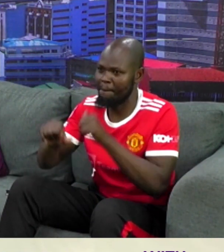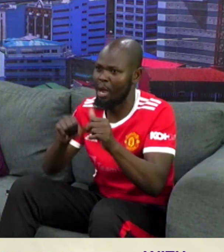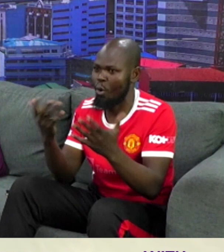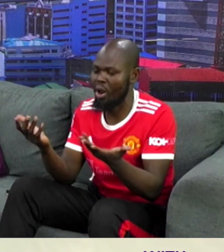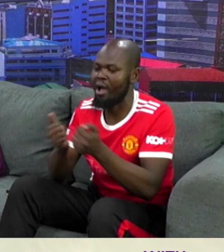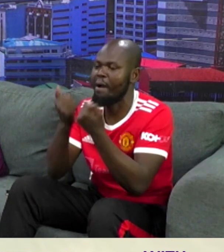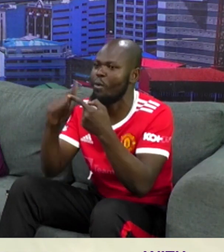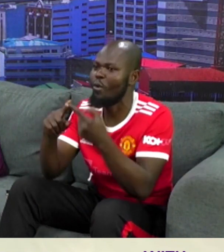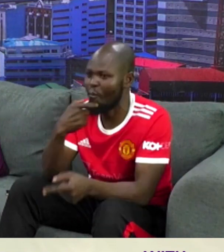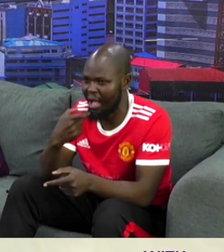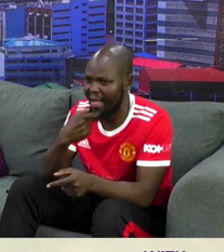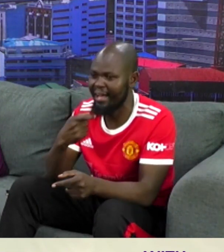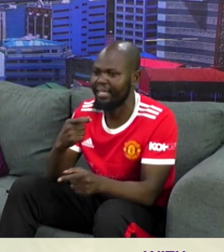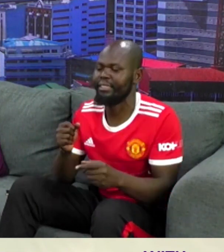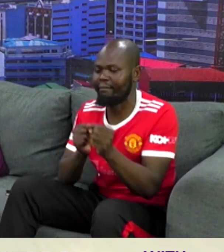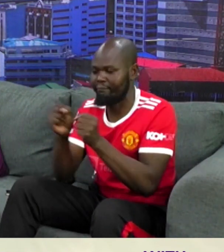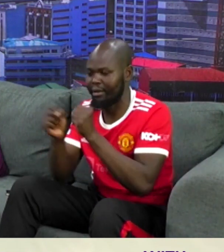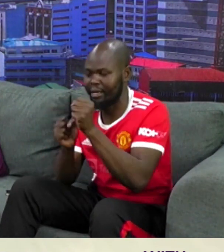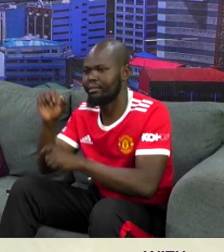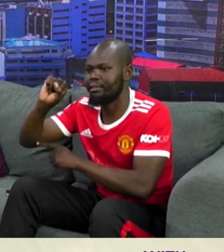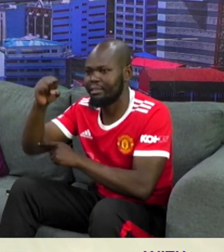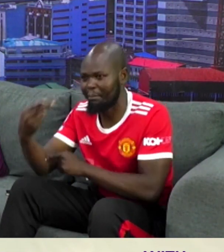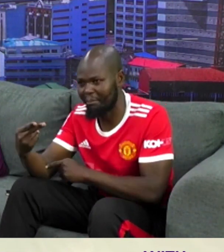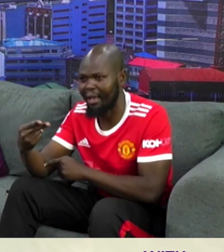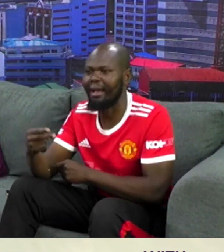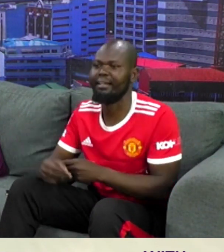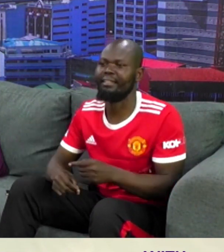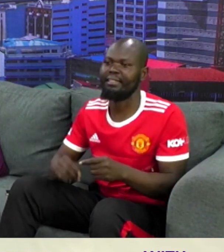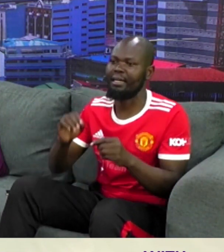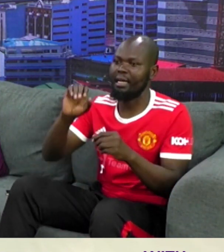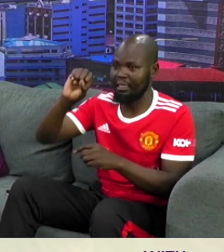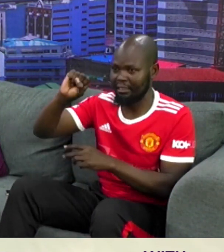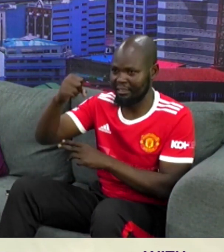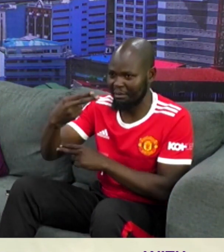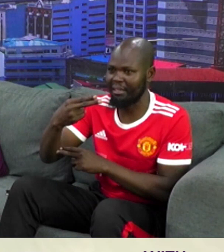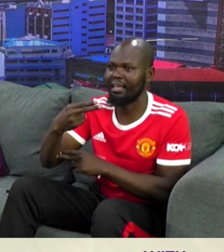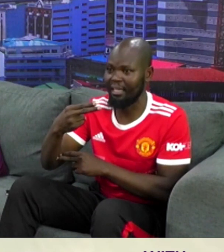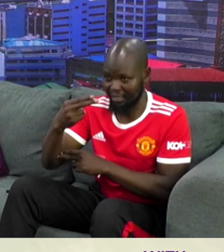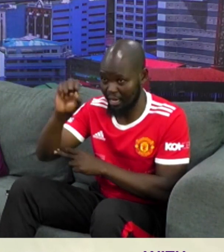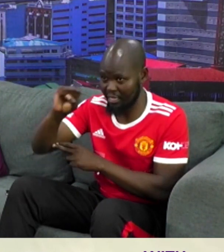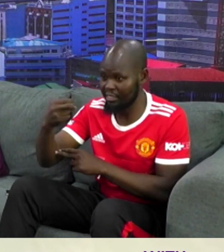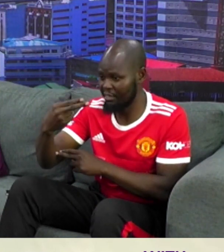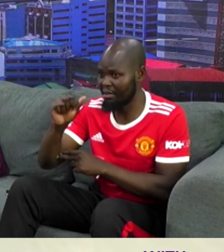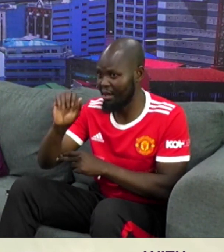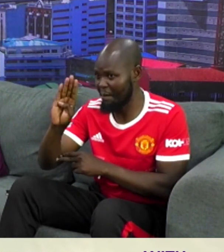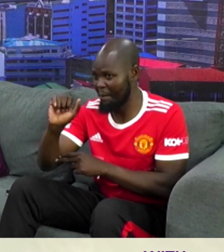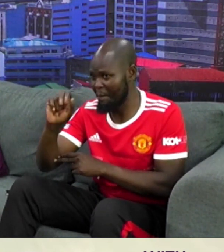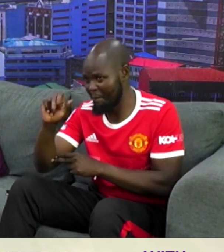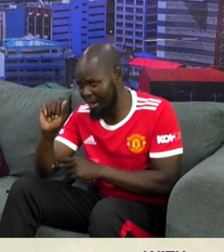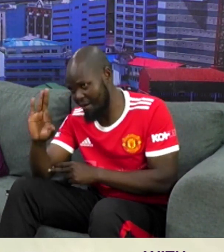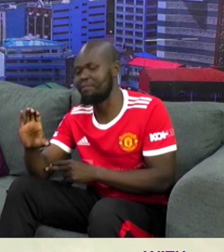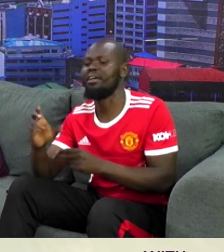a lot of comments came through, and what happened to about Gor Mahia, how they fought on the field of